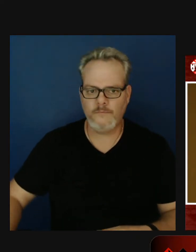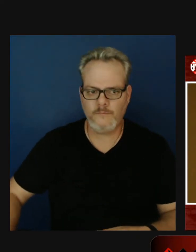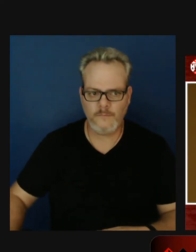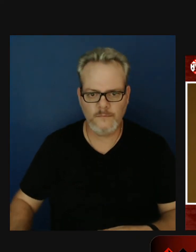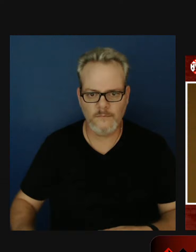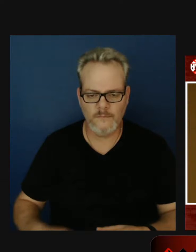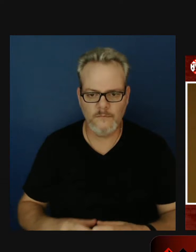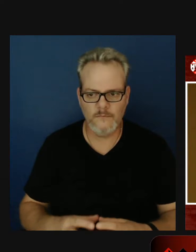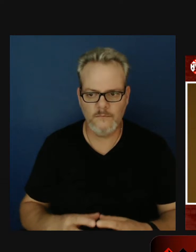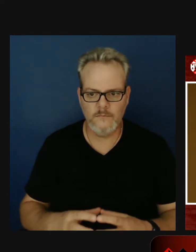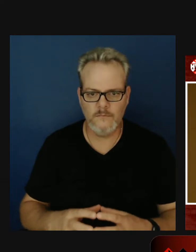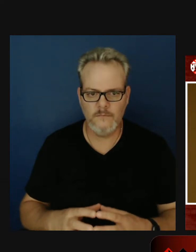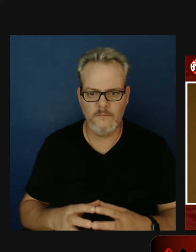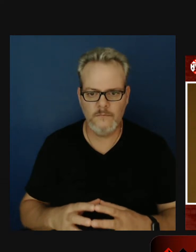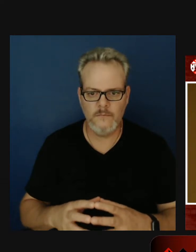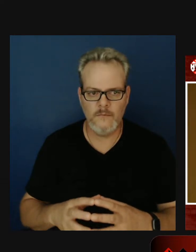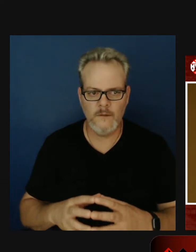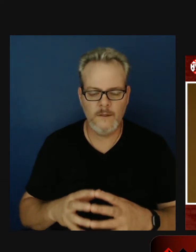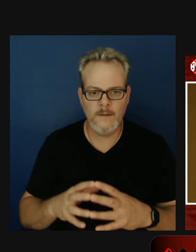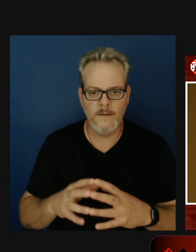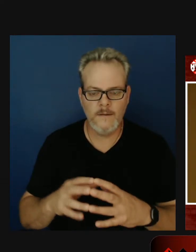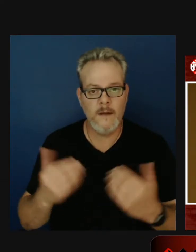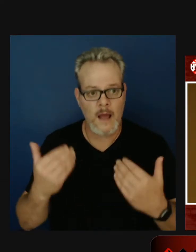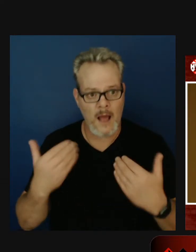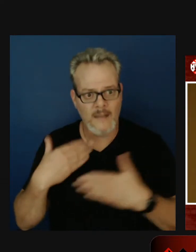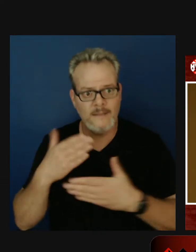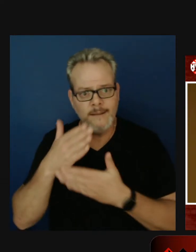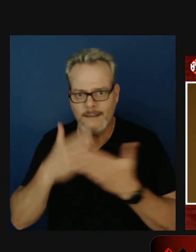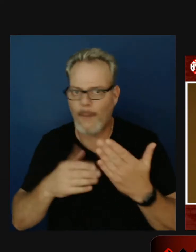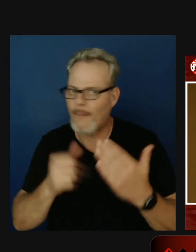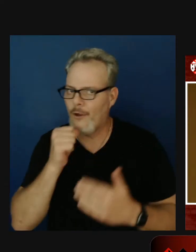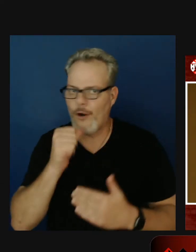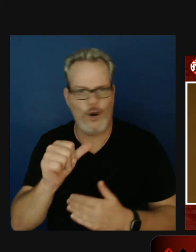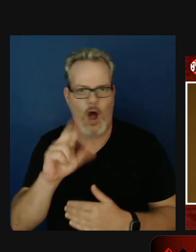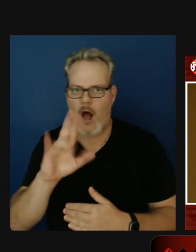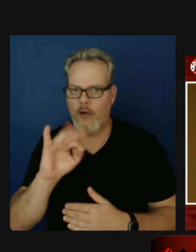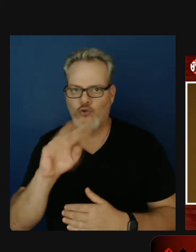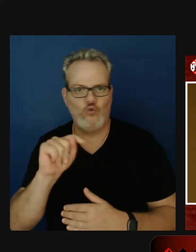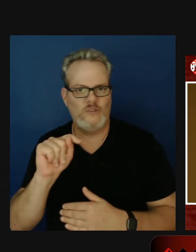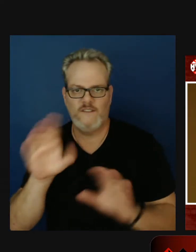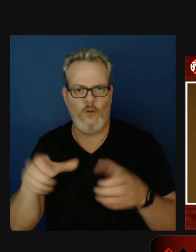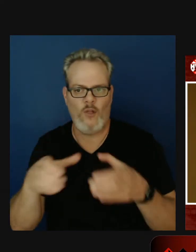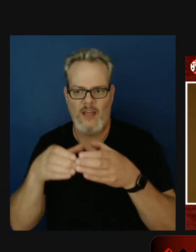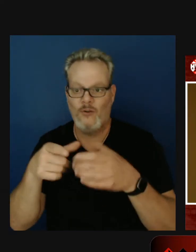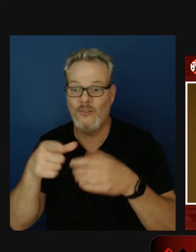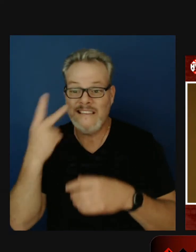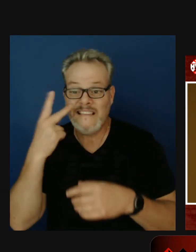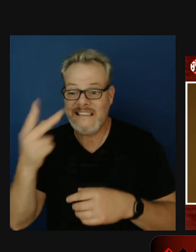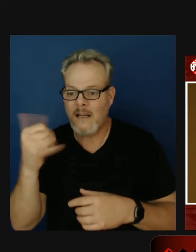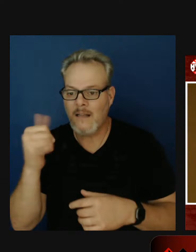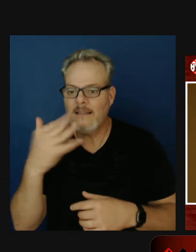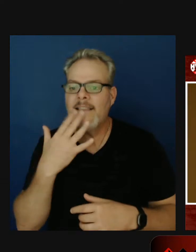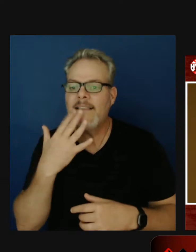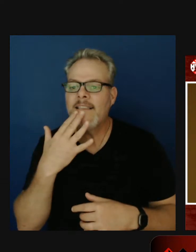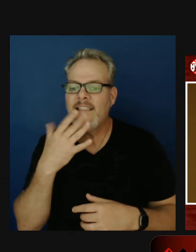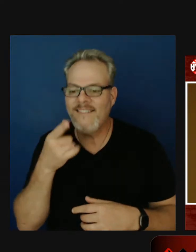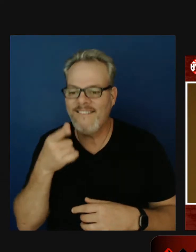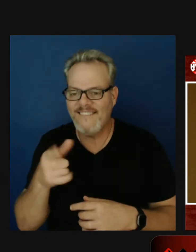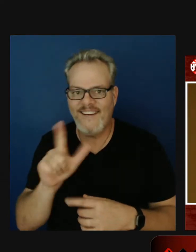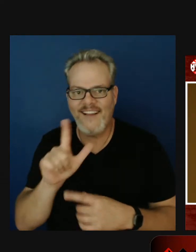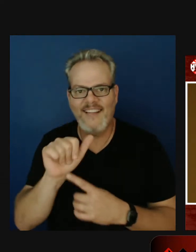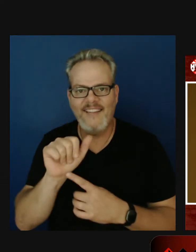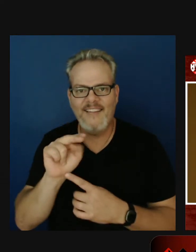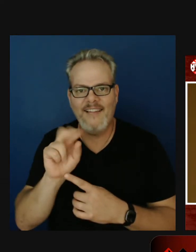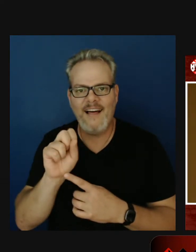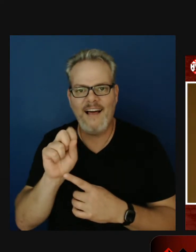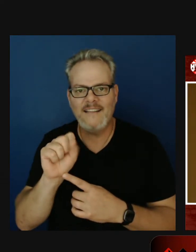he's even got some of these that are not volcanic units at all. So these yellow ones here, he's mapped as landslide deposits from the Helena